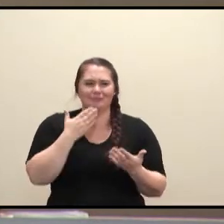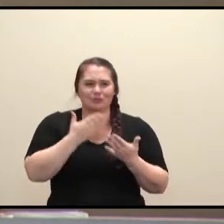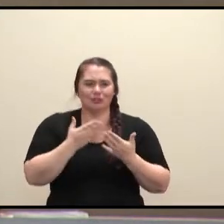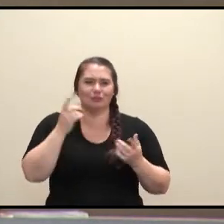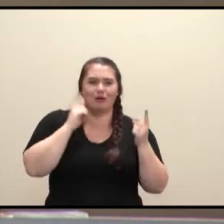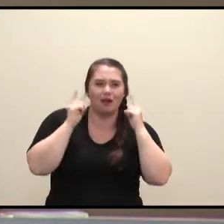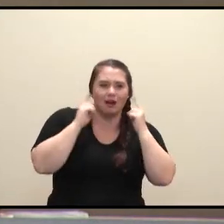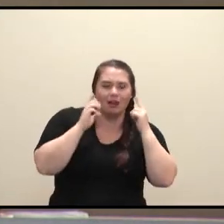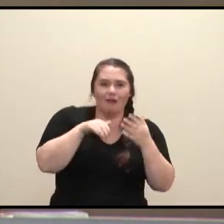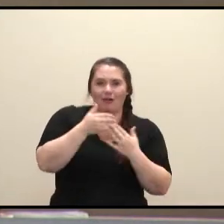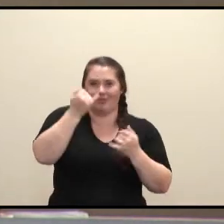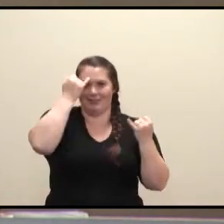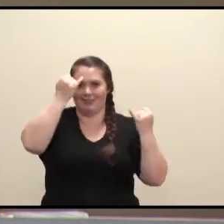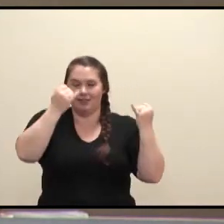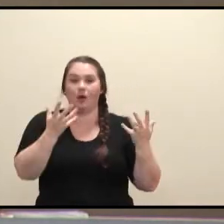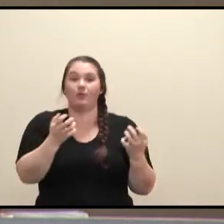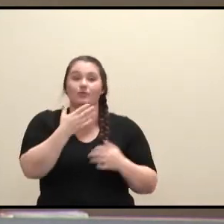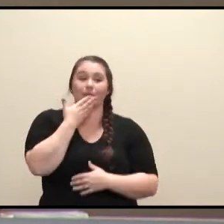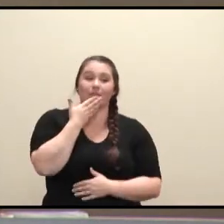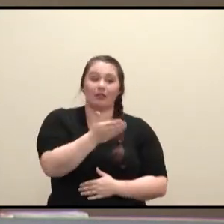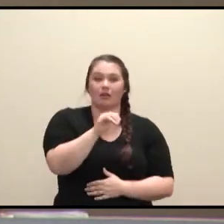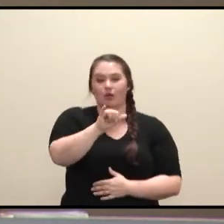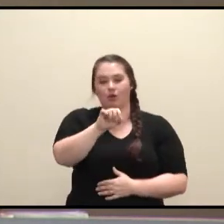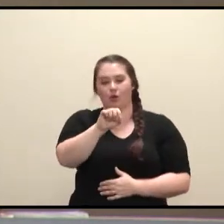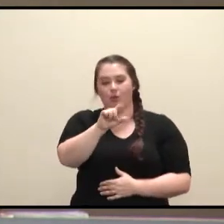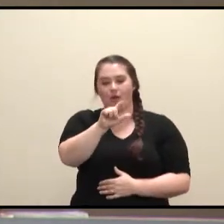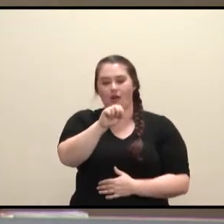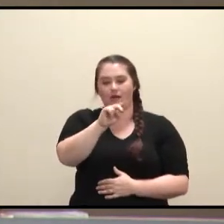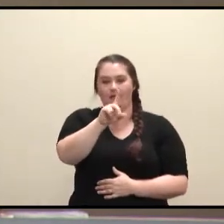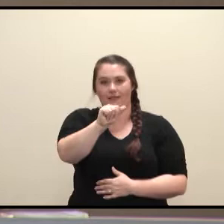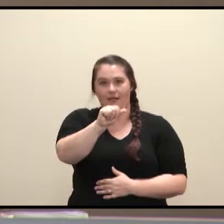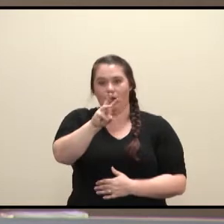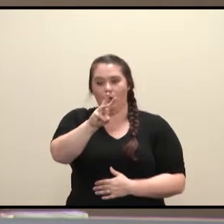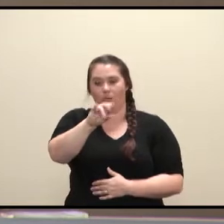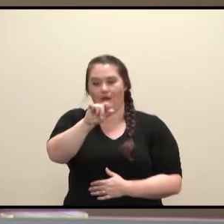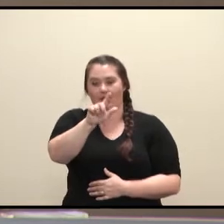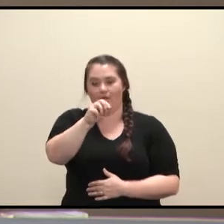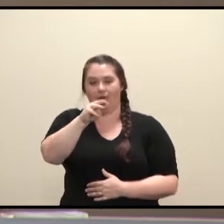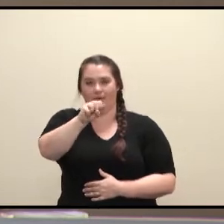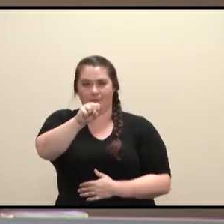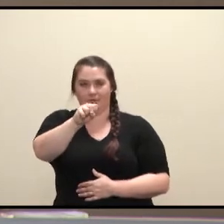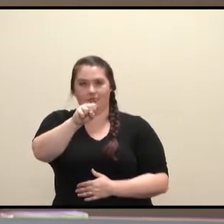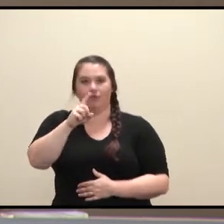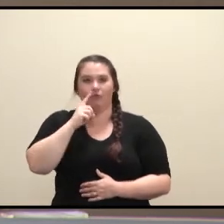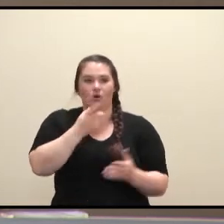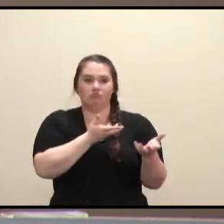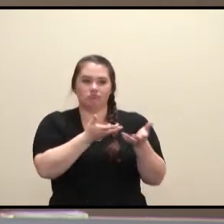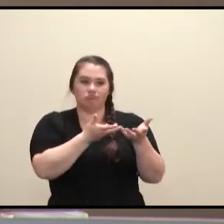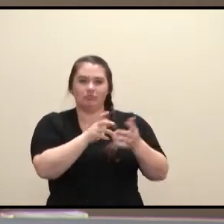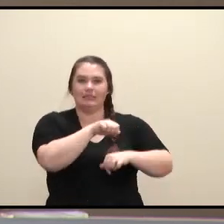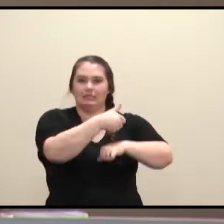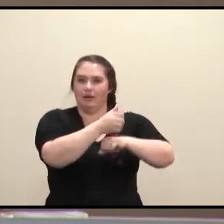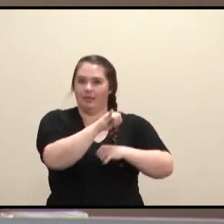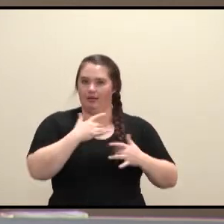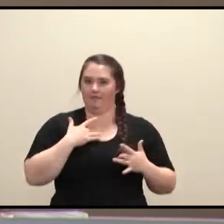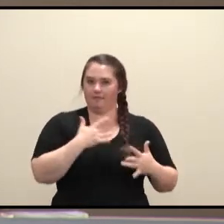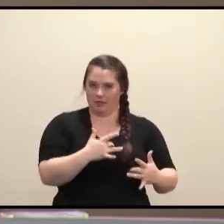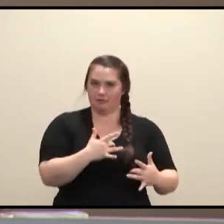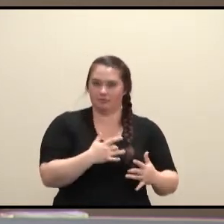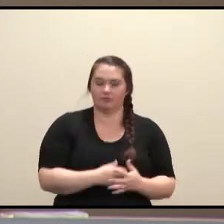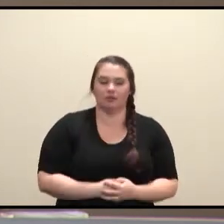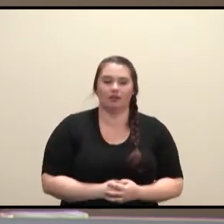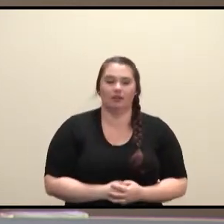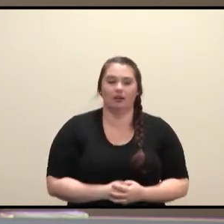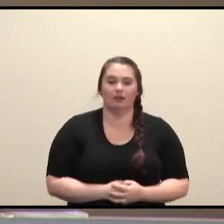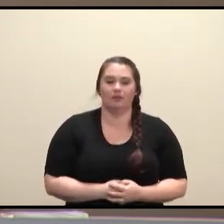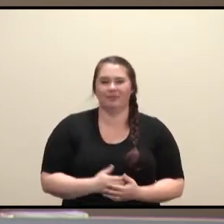want to thank Yolanda Williams for being the facilitator and organizer of that event, directly